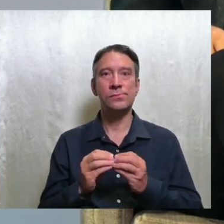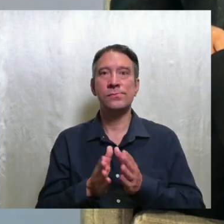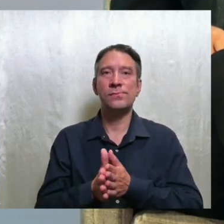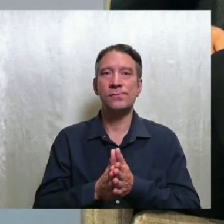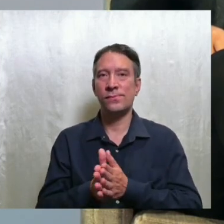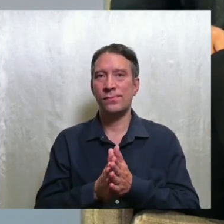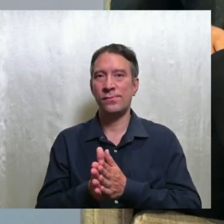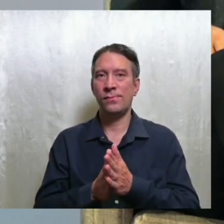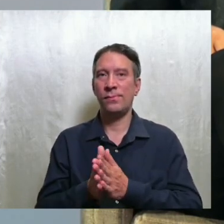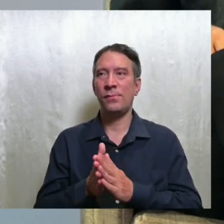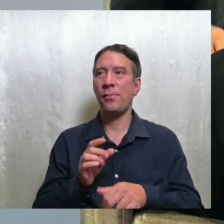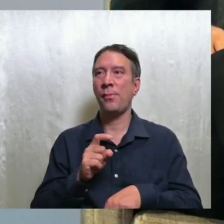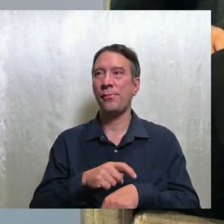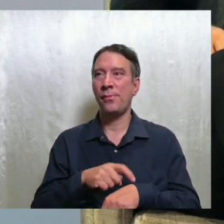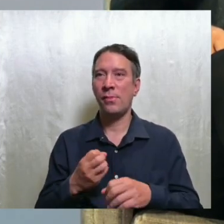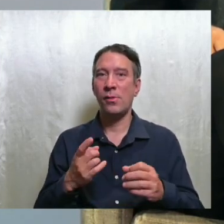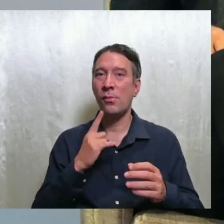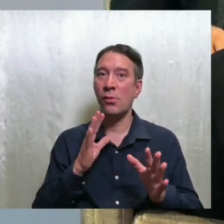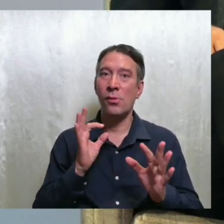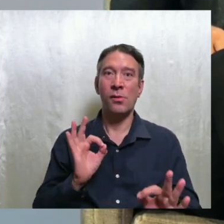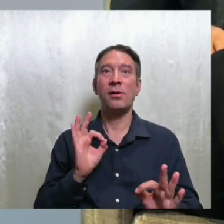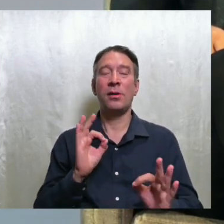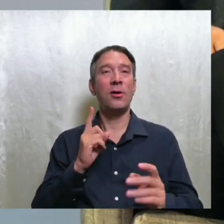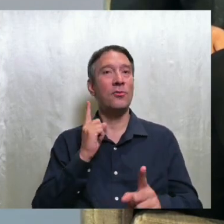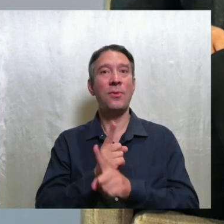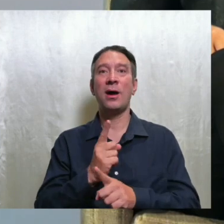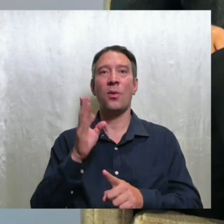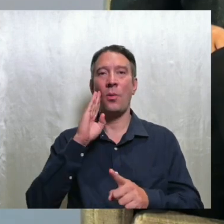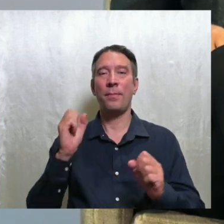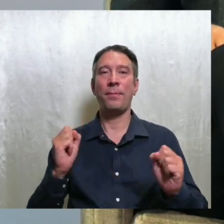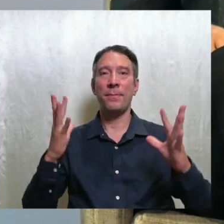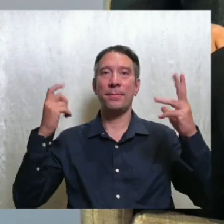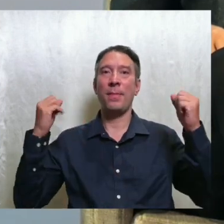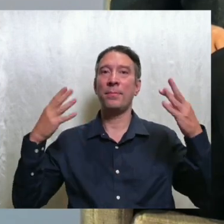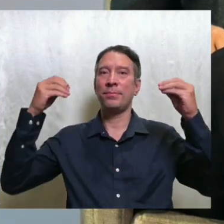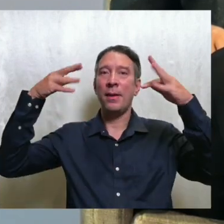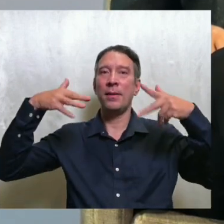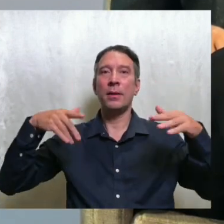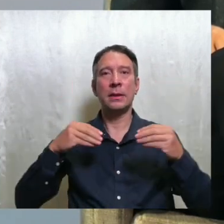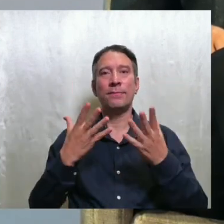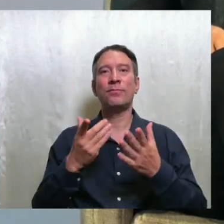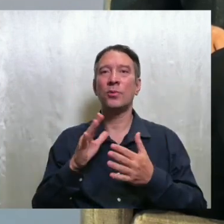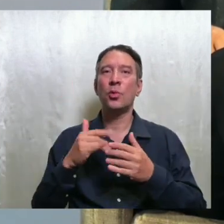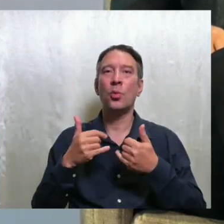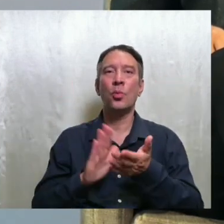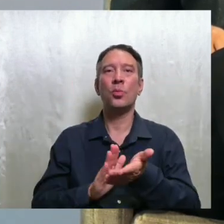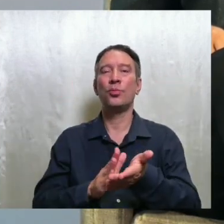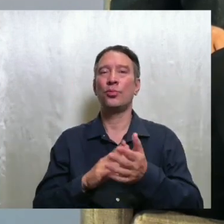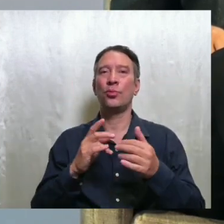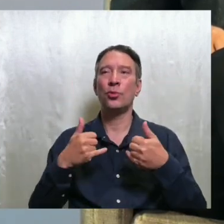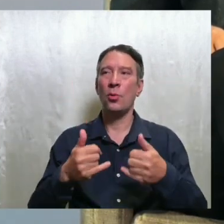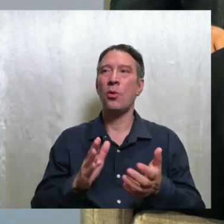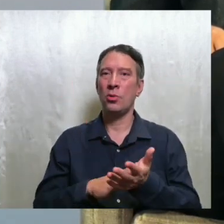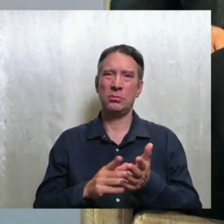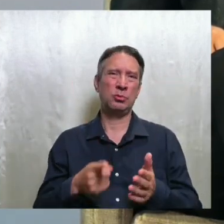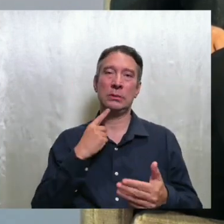job, and that confetti becomes when the students actually clear some tasks. So those are some, soft signals that we also send